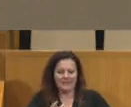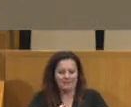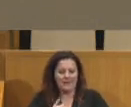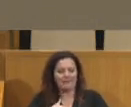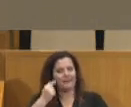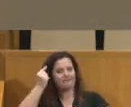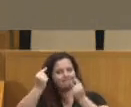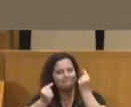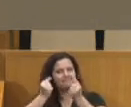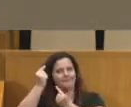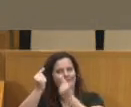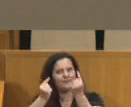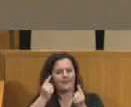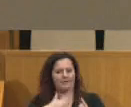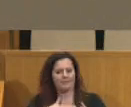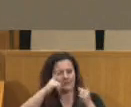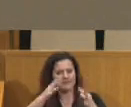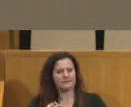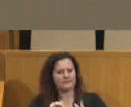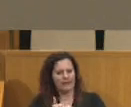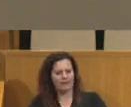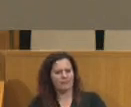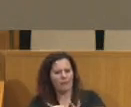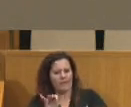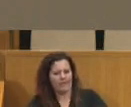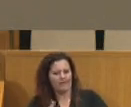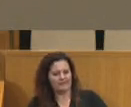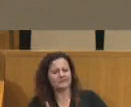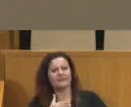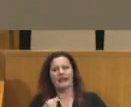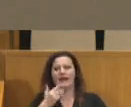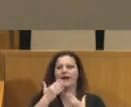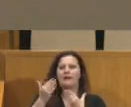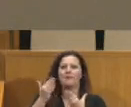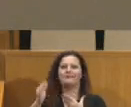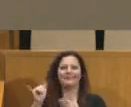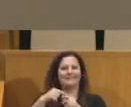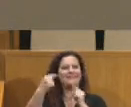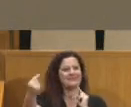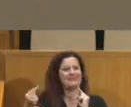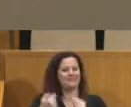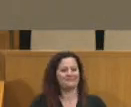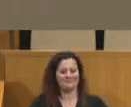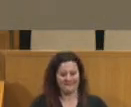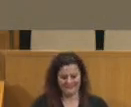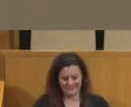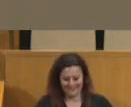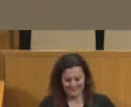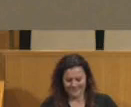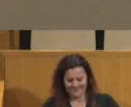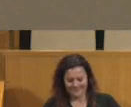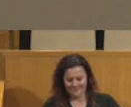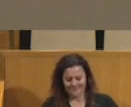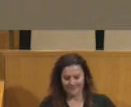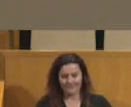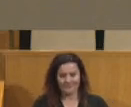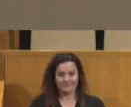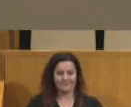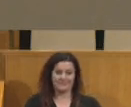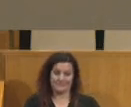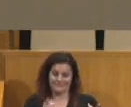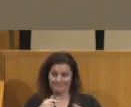me into the person that I am. And I'm grateful to have them here tonight. There's a number of people that are here in the crowd